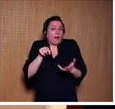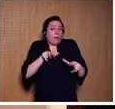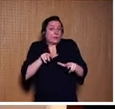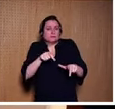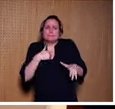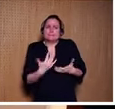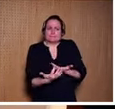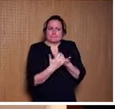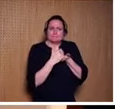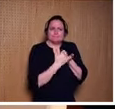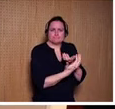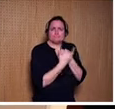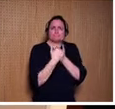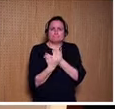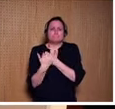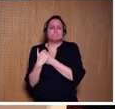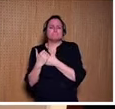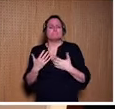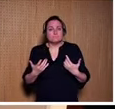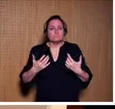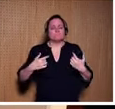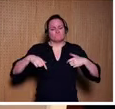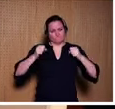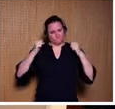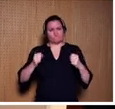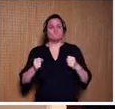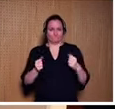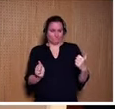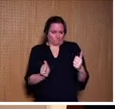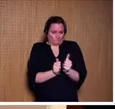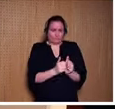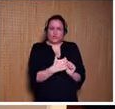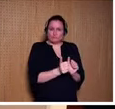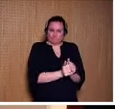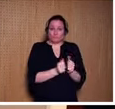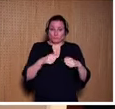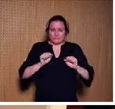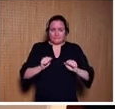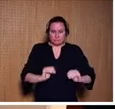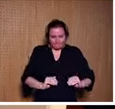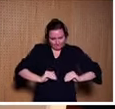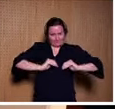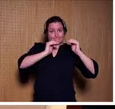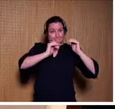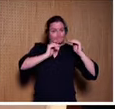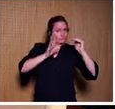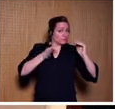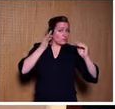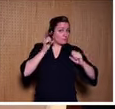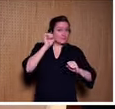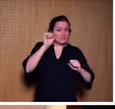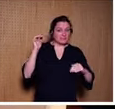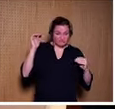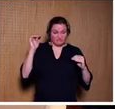really seed new tactics and collaborations and partnerships. Uh-huh. And I think we need that ecosystem, and